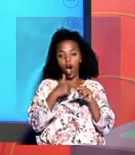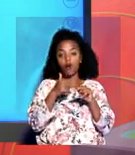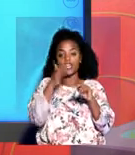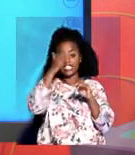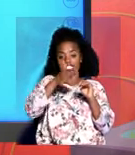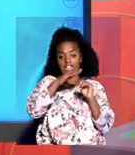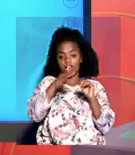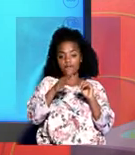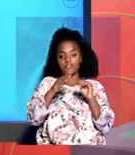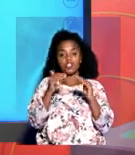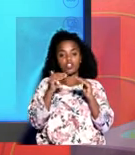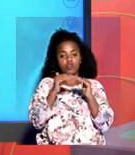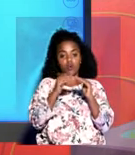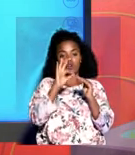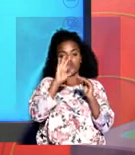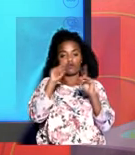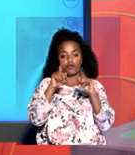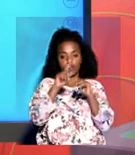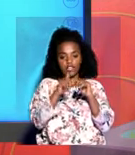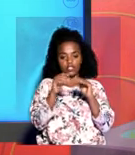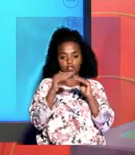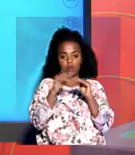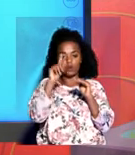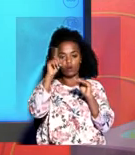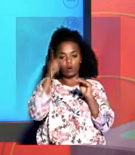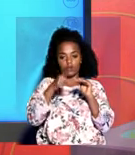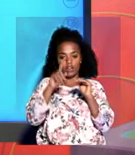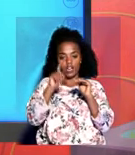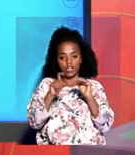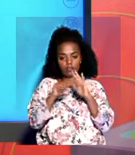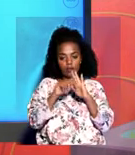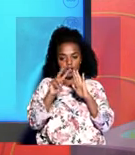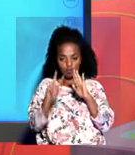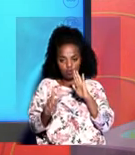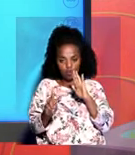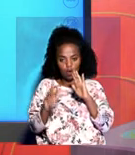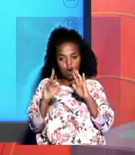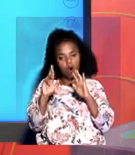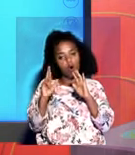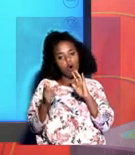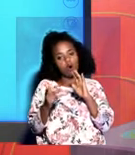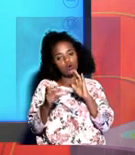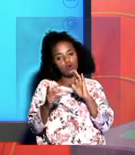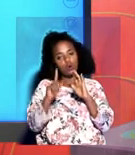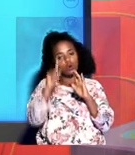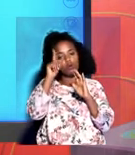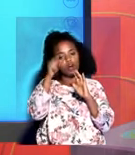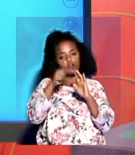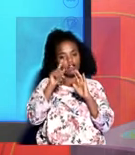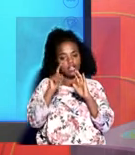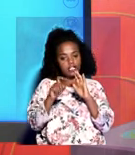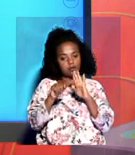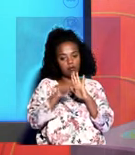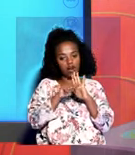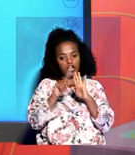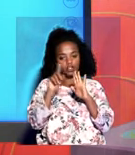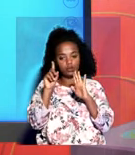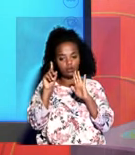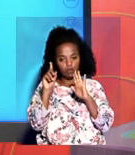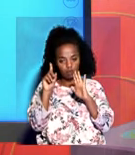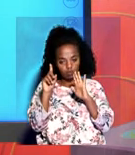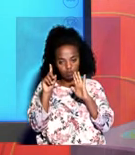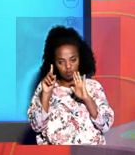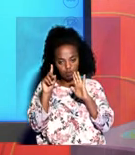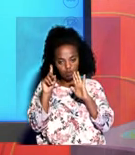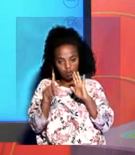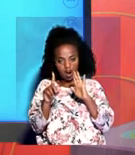of x is equals to, or y is equal to 1 over x minus 1, and